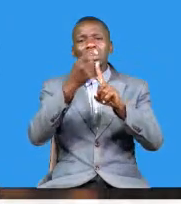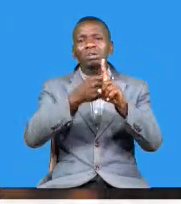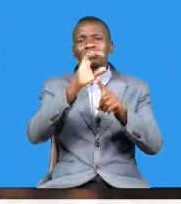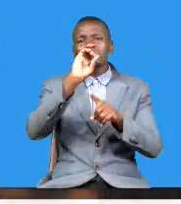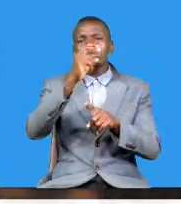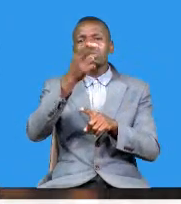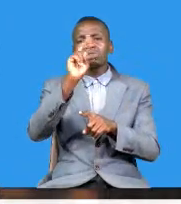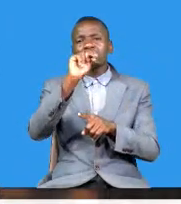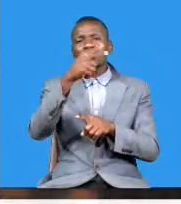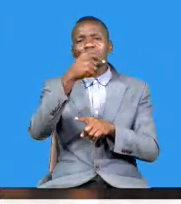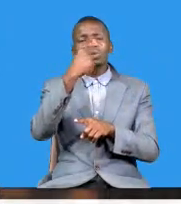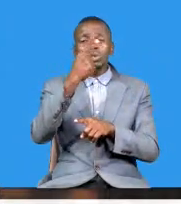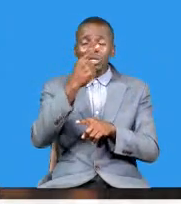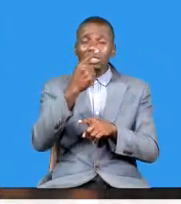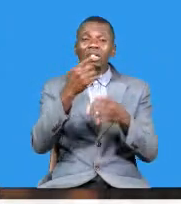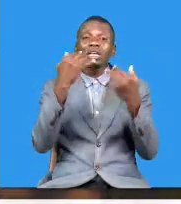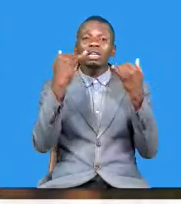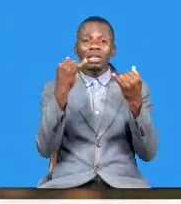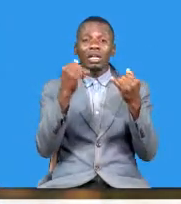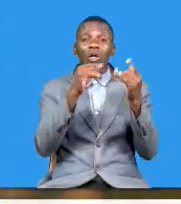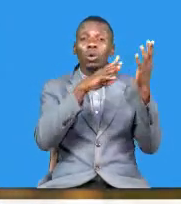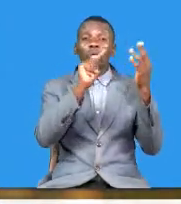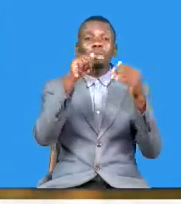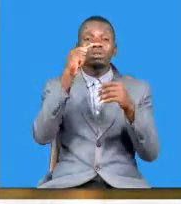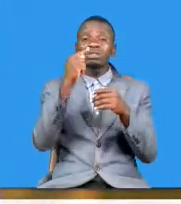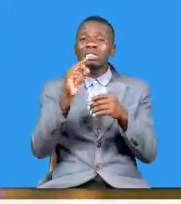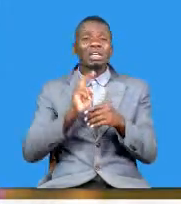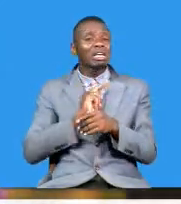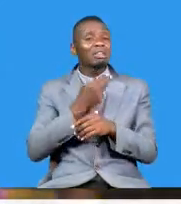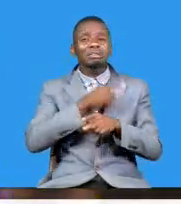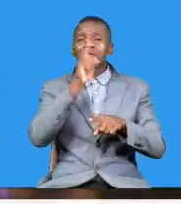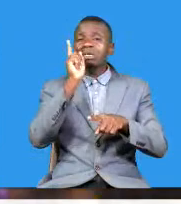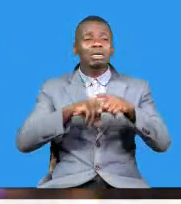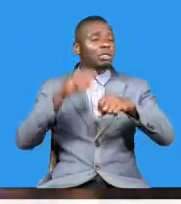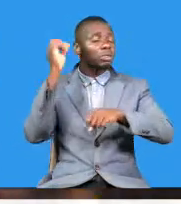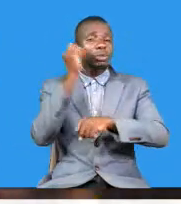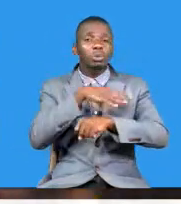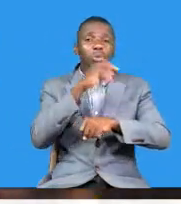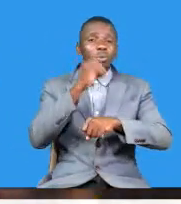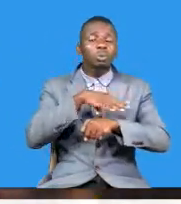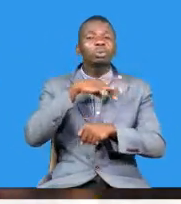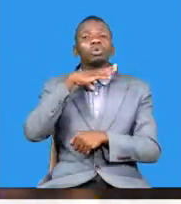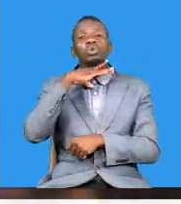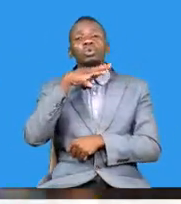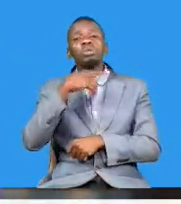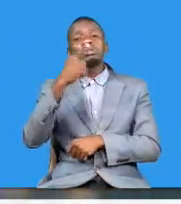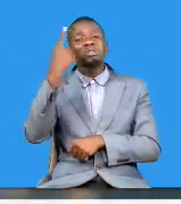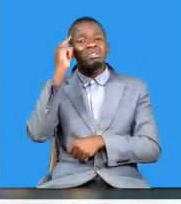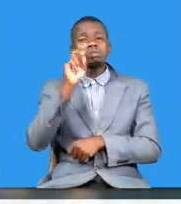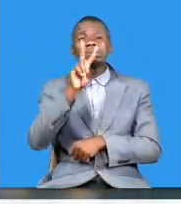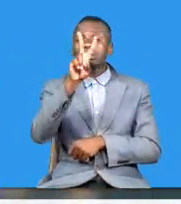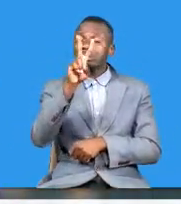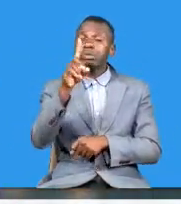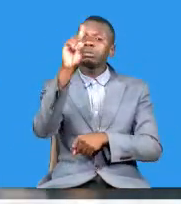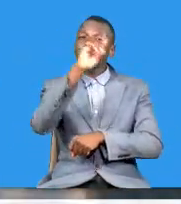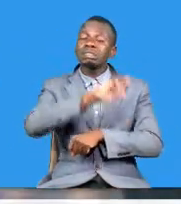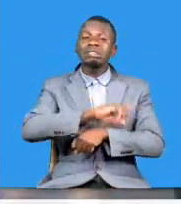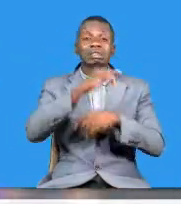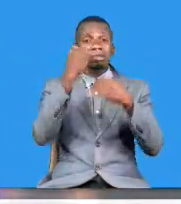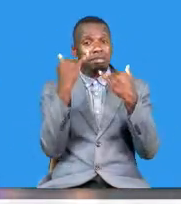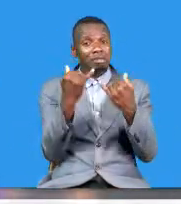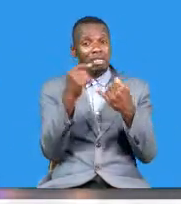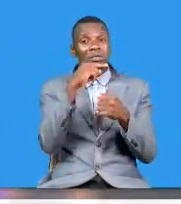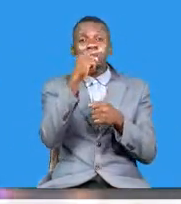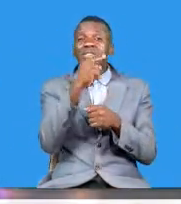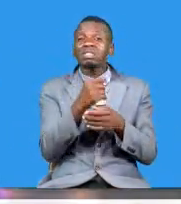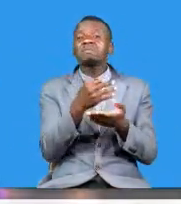Hope News that they have been unable to dispose of their garbage for the past 2 days, attributing the